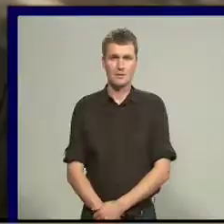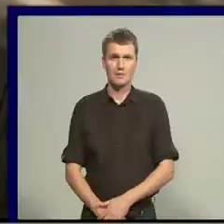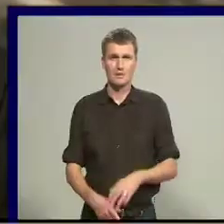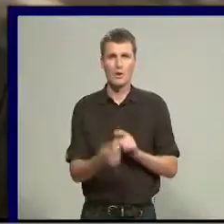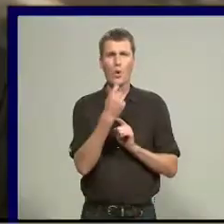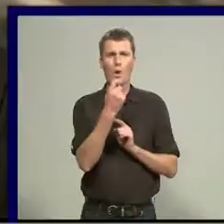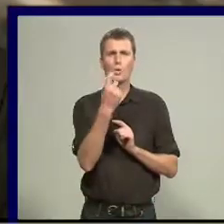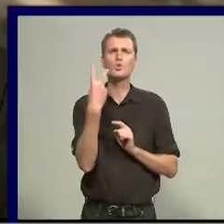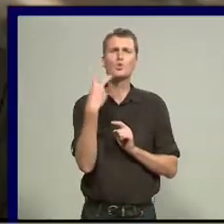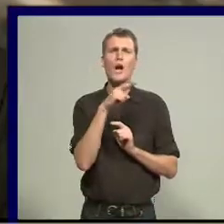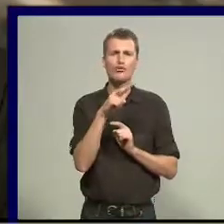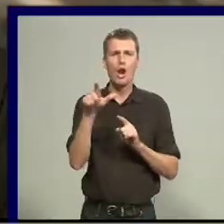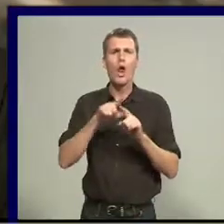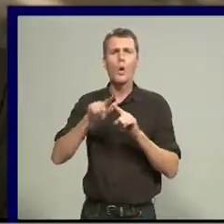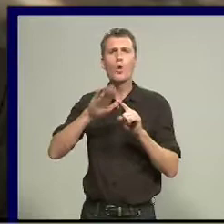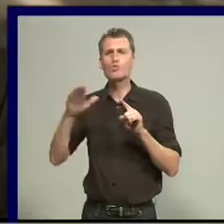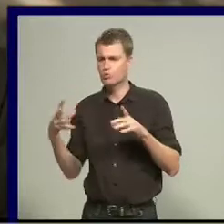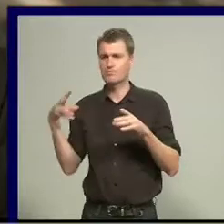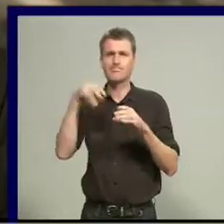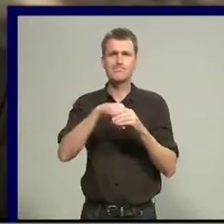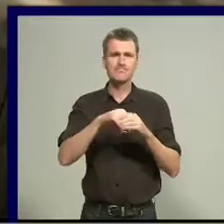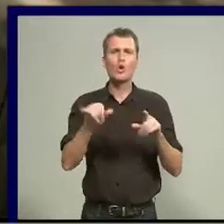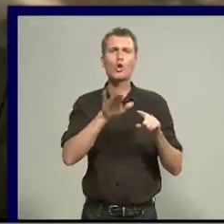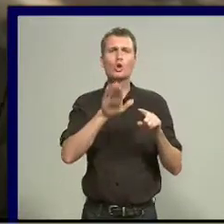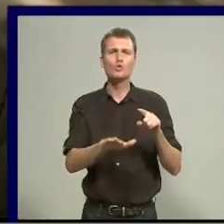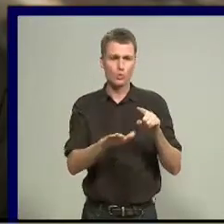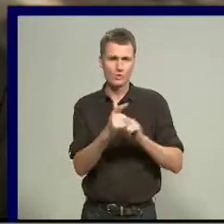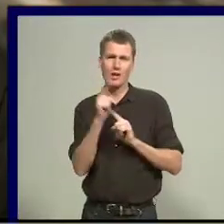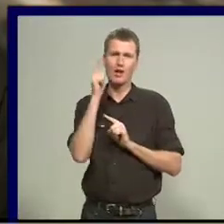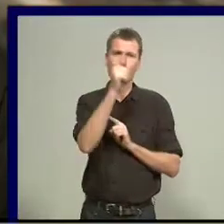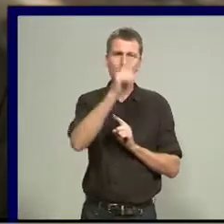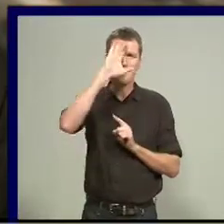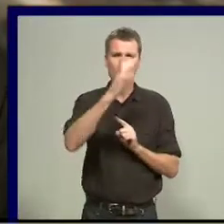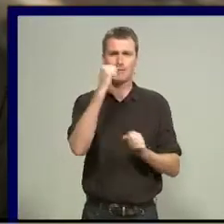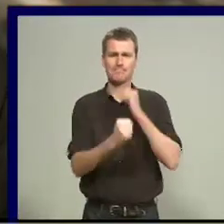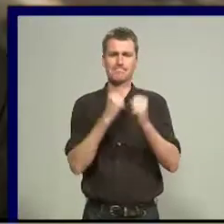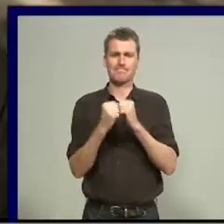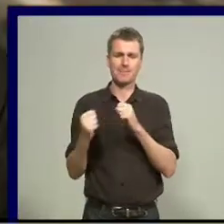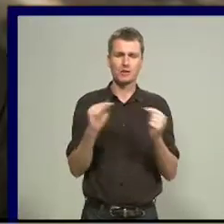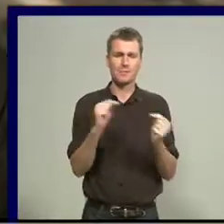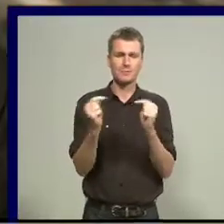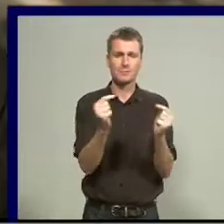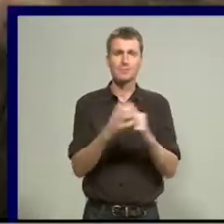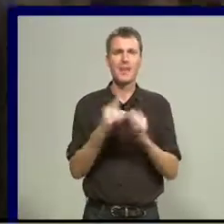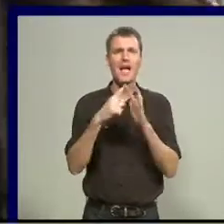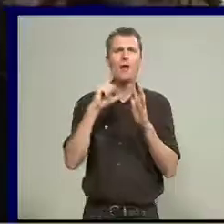Nearly 200 local children took part in the Junior Cross Country Championships. Emma Cropper was at the finish